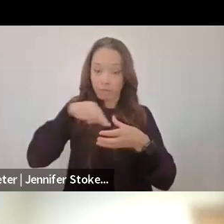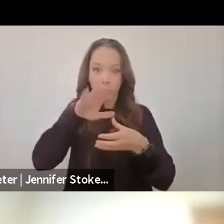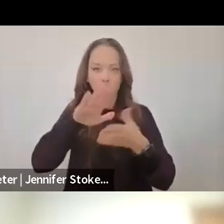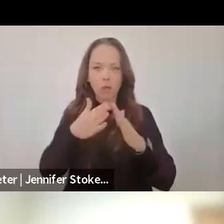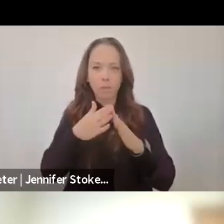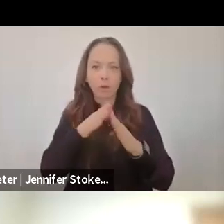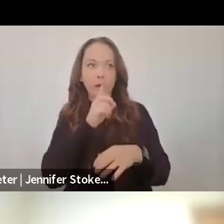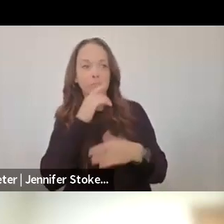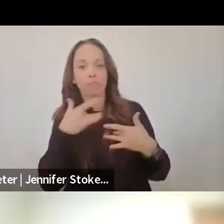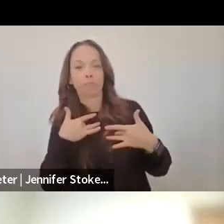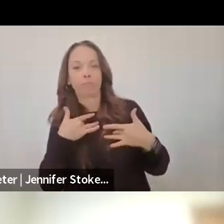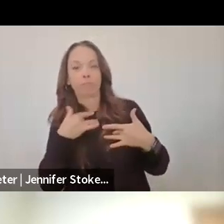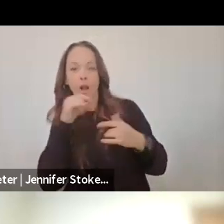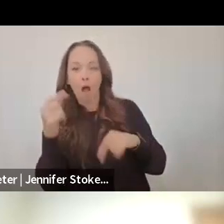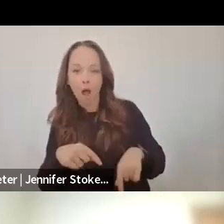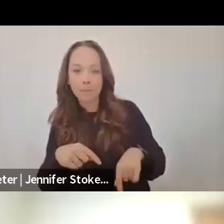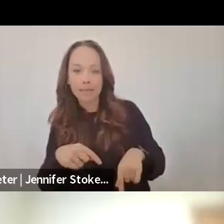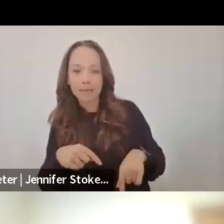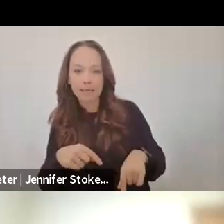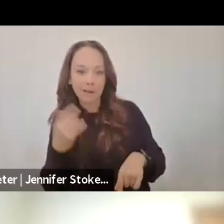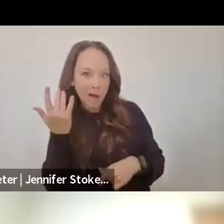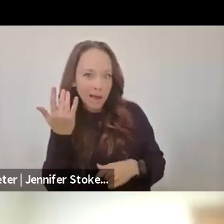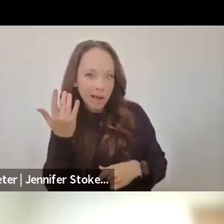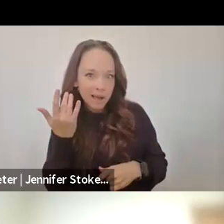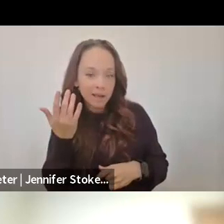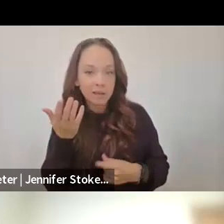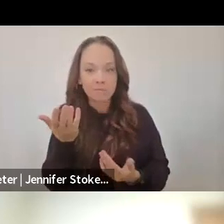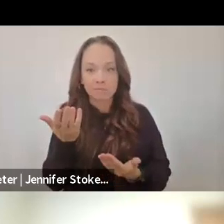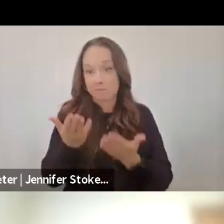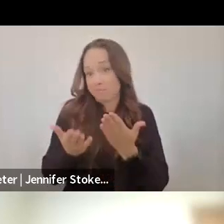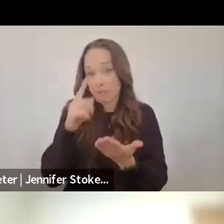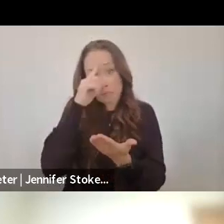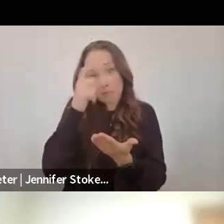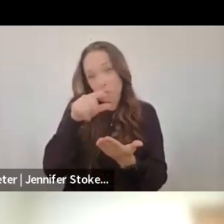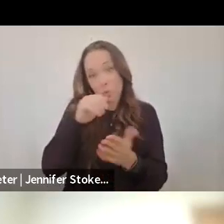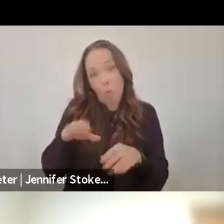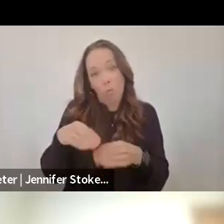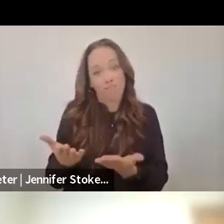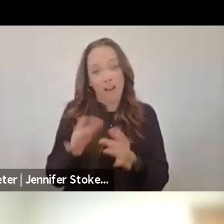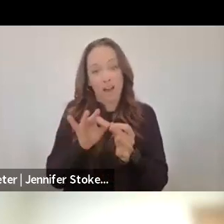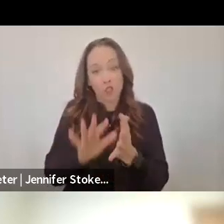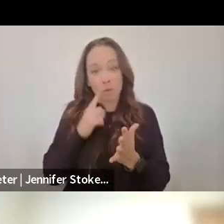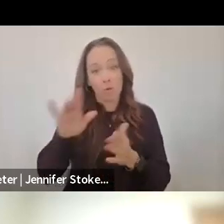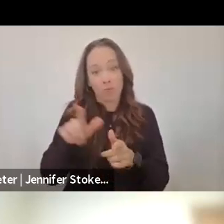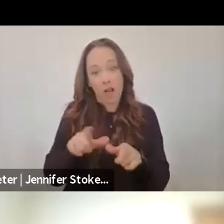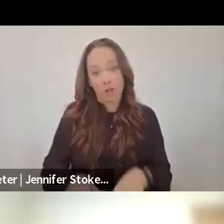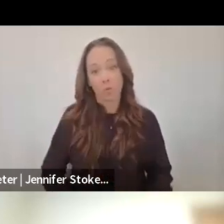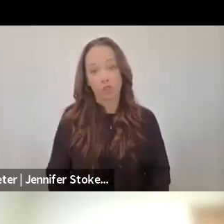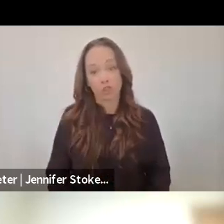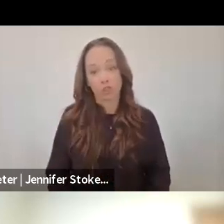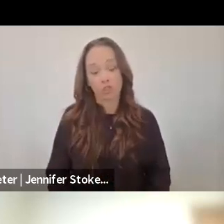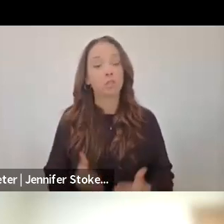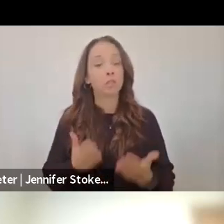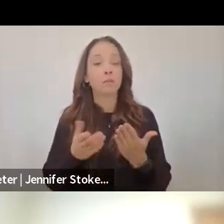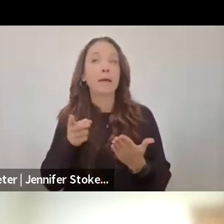coming to your hospital or your facility for a reason? Perhaps it's because you don't provide an interpreter for their language, or they don't